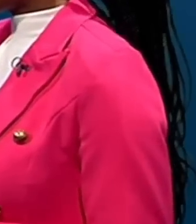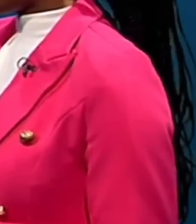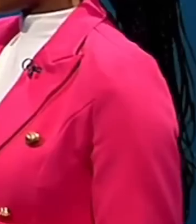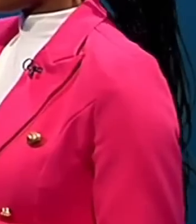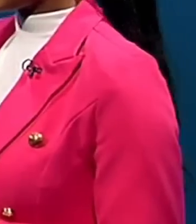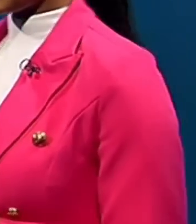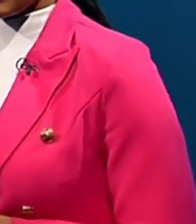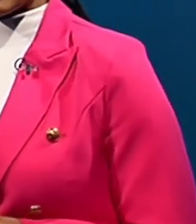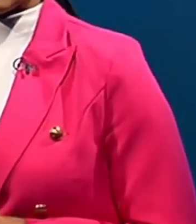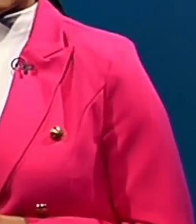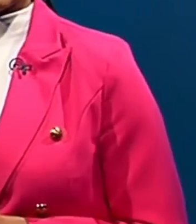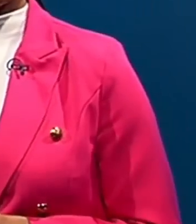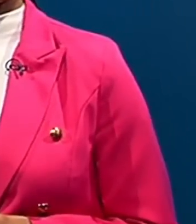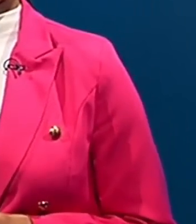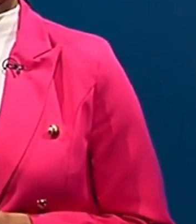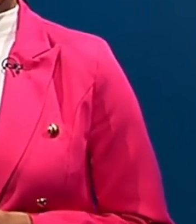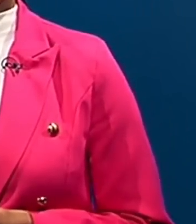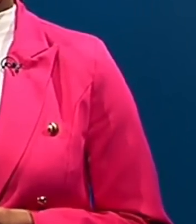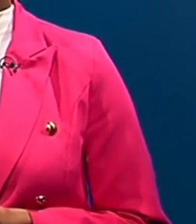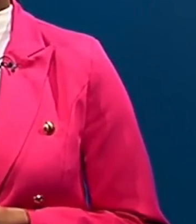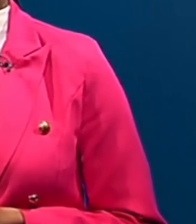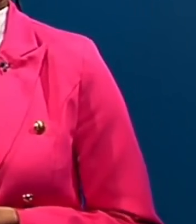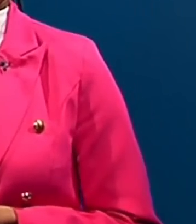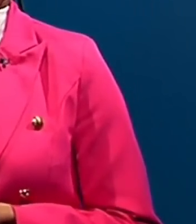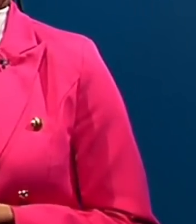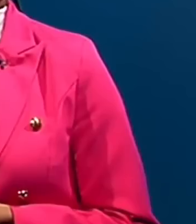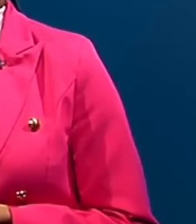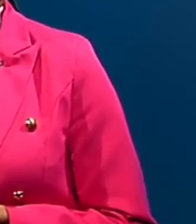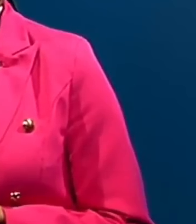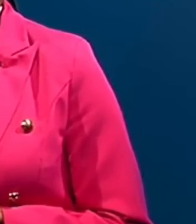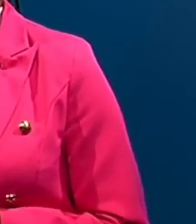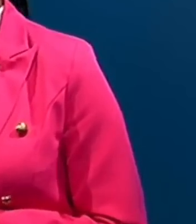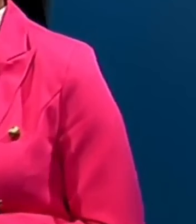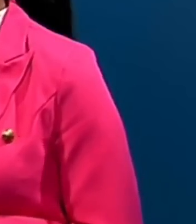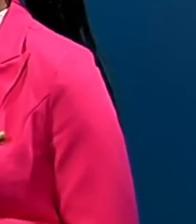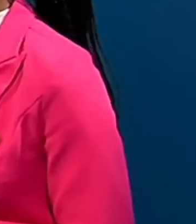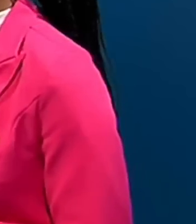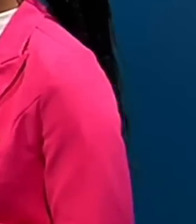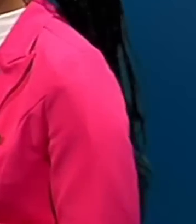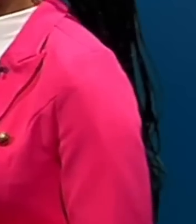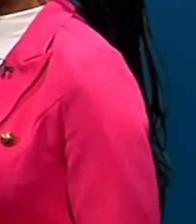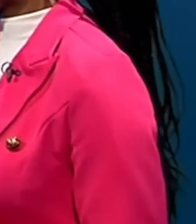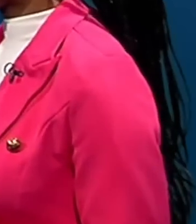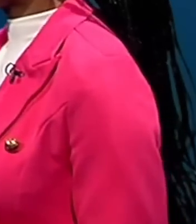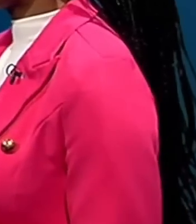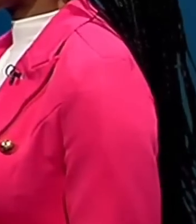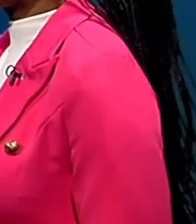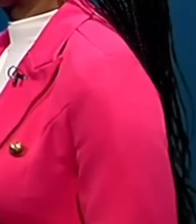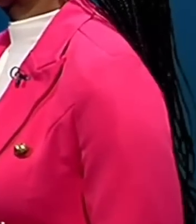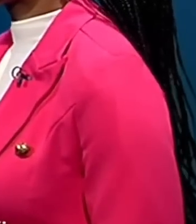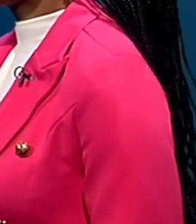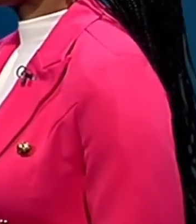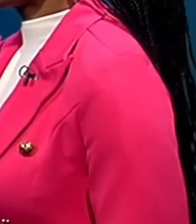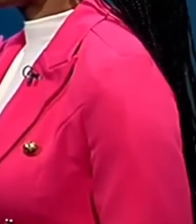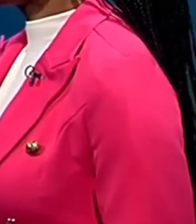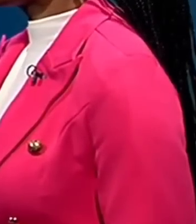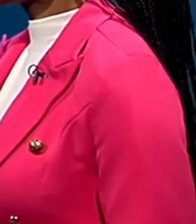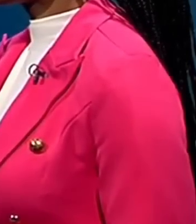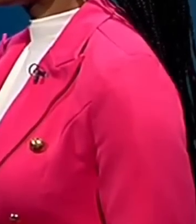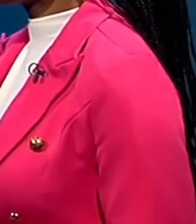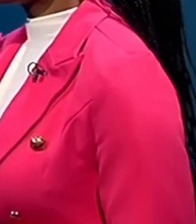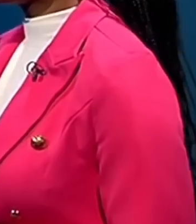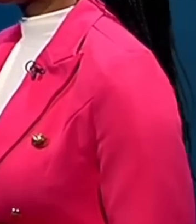mme Pietermaritzburg e tla nna tse di thata mo mosong ka grate le lefela go ya go di le 13 mo Thapameng re bela Durban ka digata di le 8 go ya go